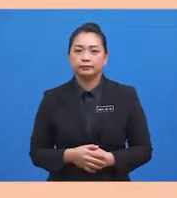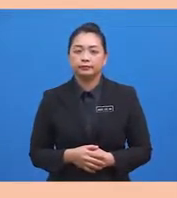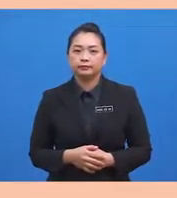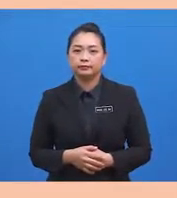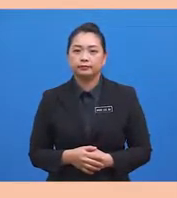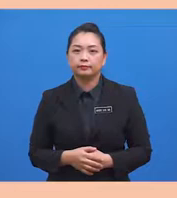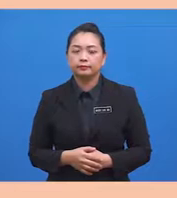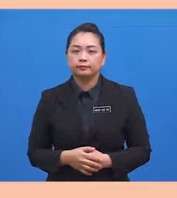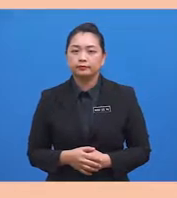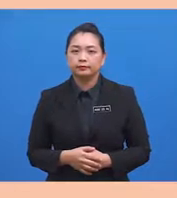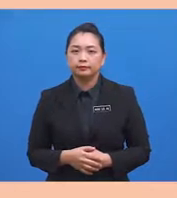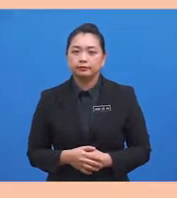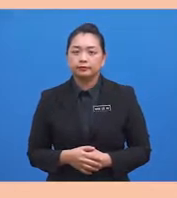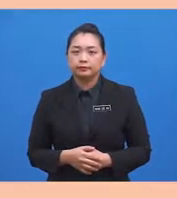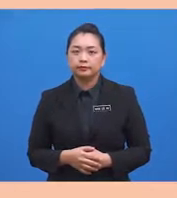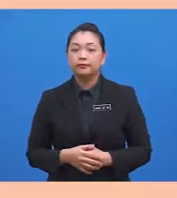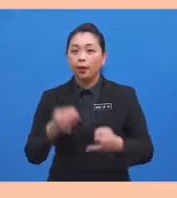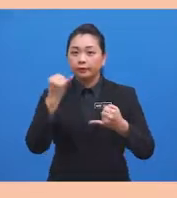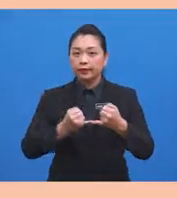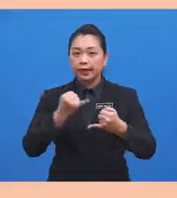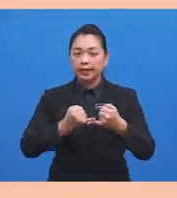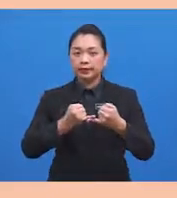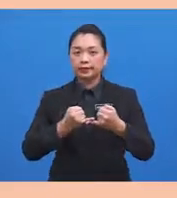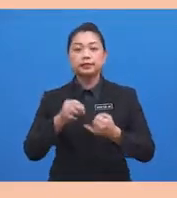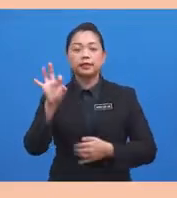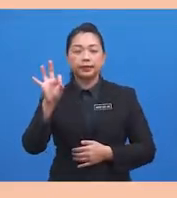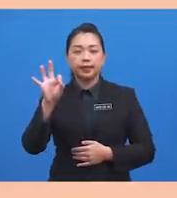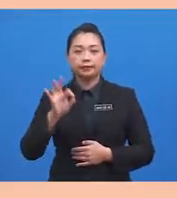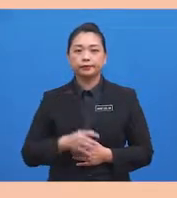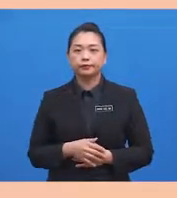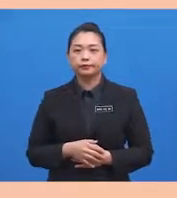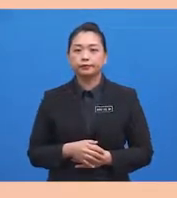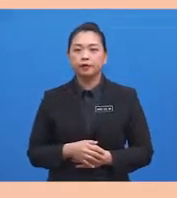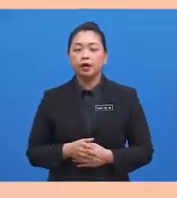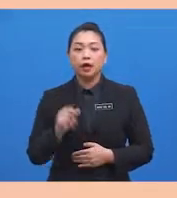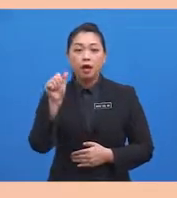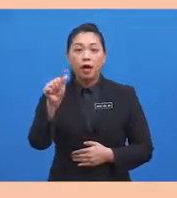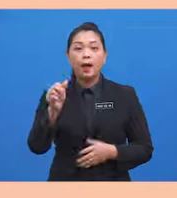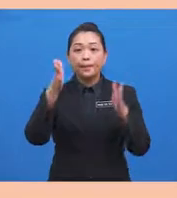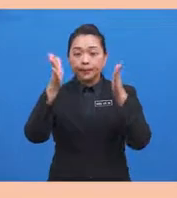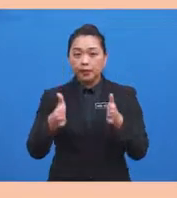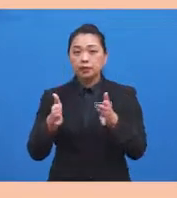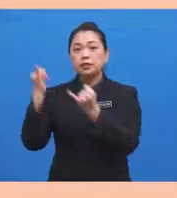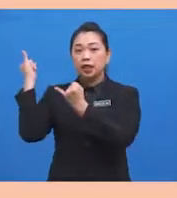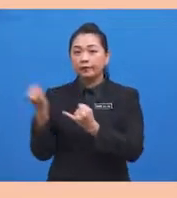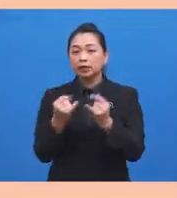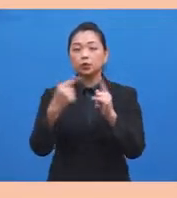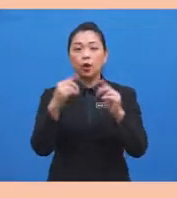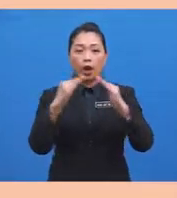I-M-M-I-G-R-A-N-T. Now for the last one, number 9. A person invited to a house or an